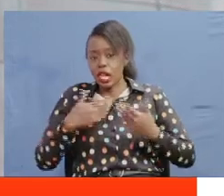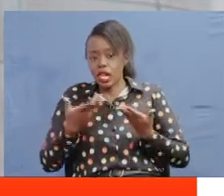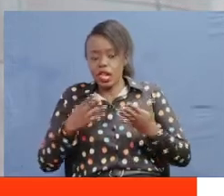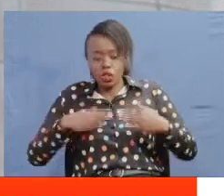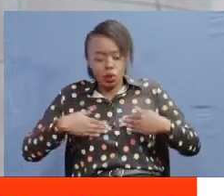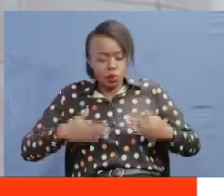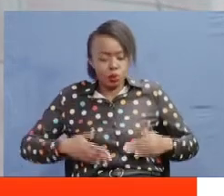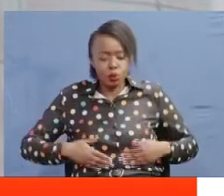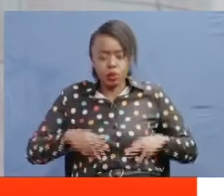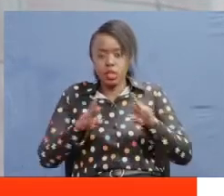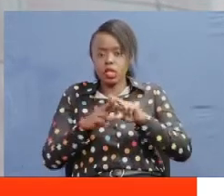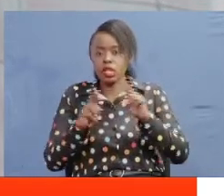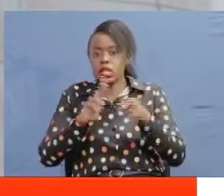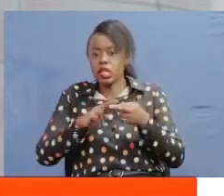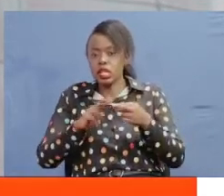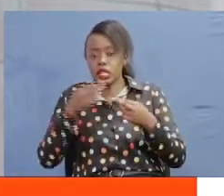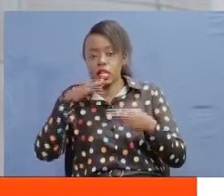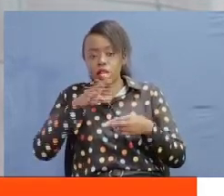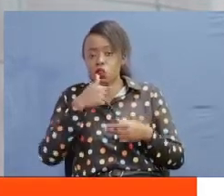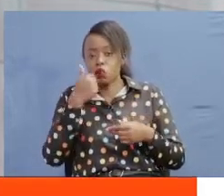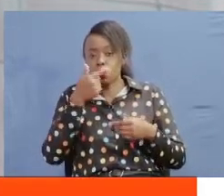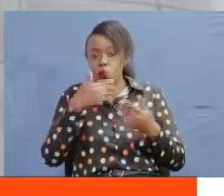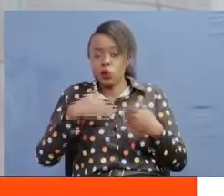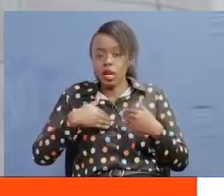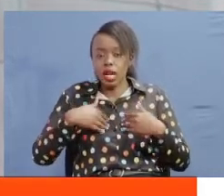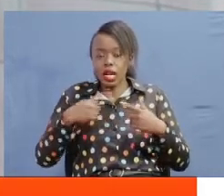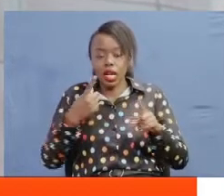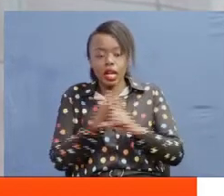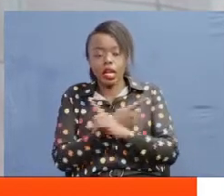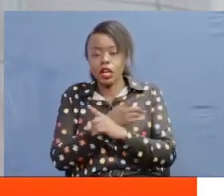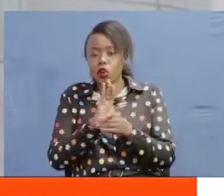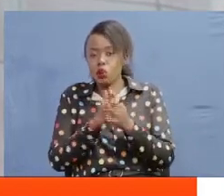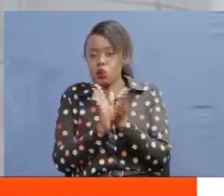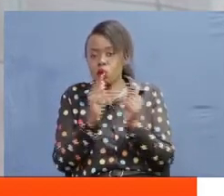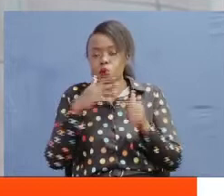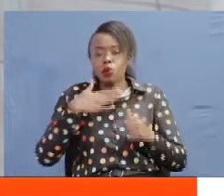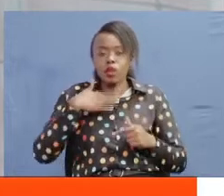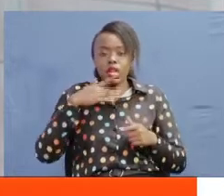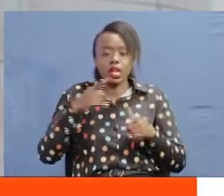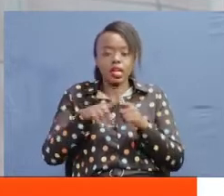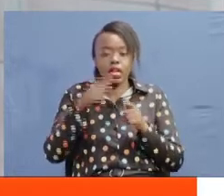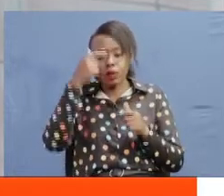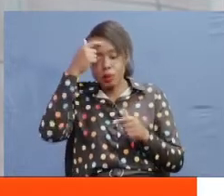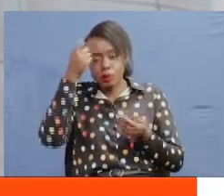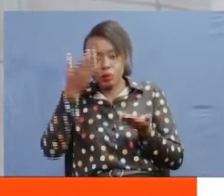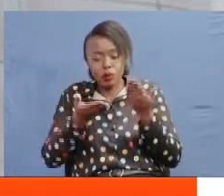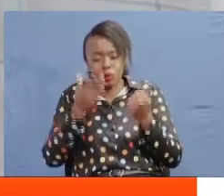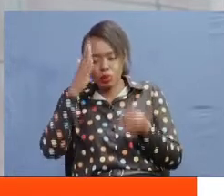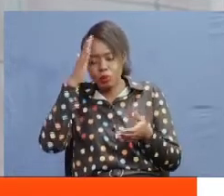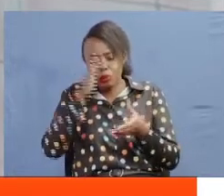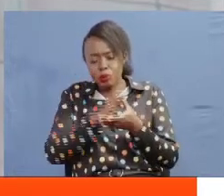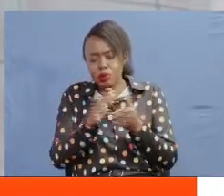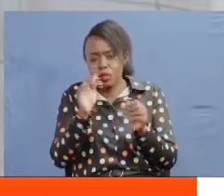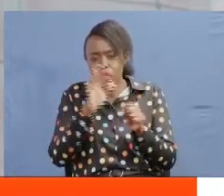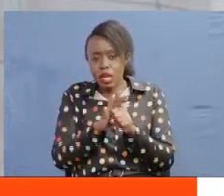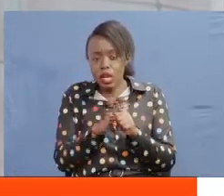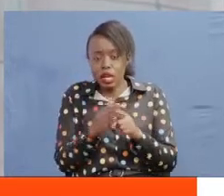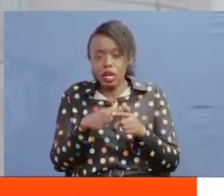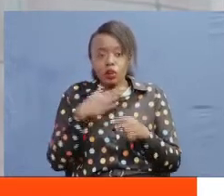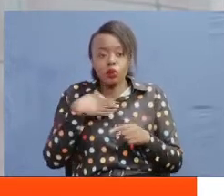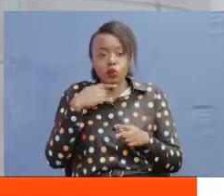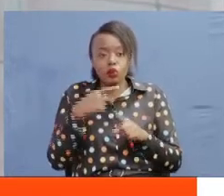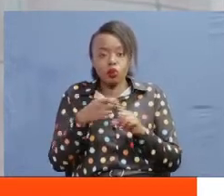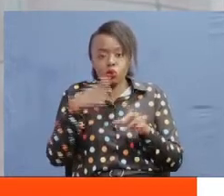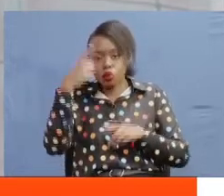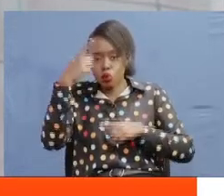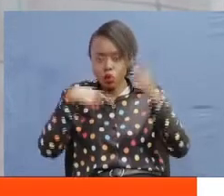bodies of their relatives who have been involved in extrajudicial killings. Due to religious beliefs, most of the mysterious deaths in the